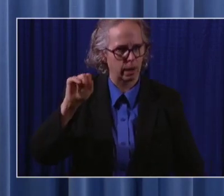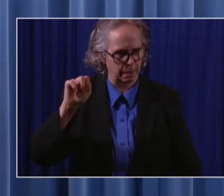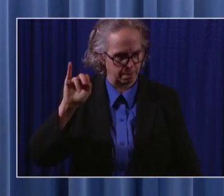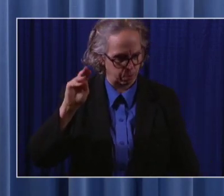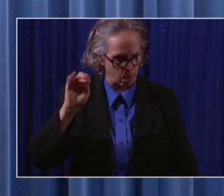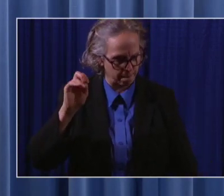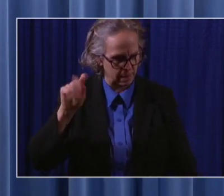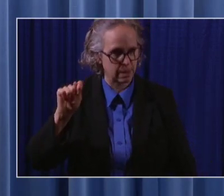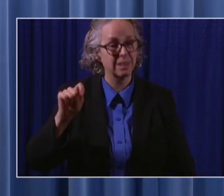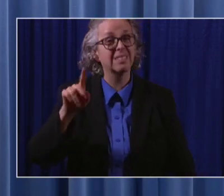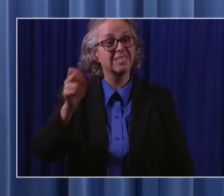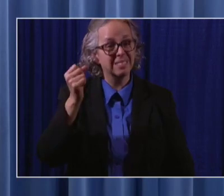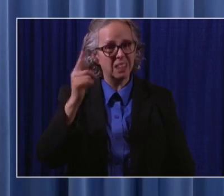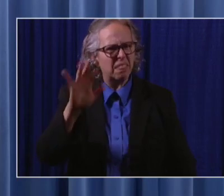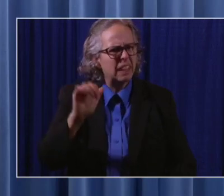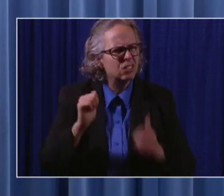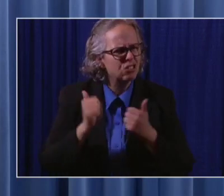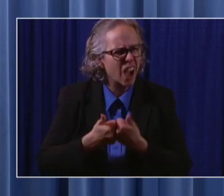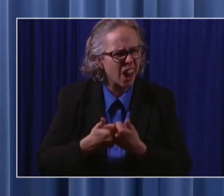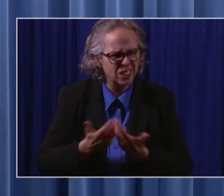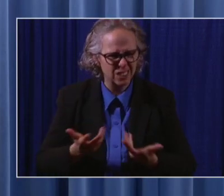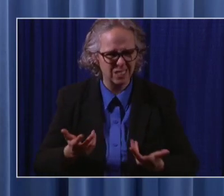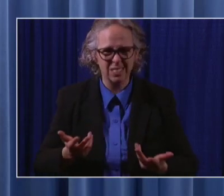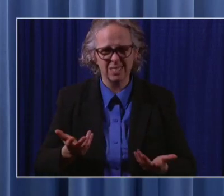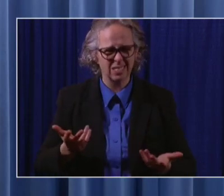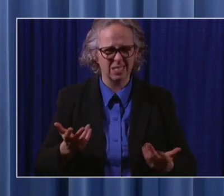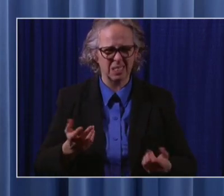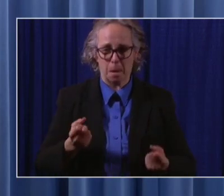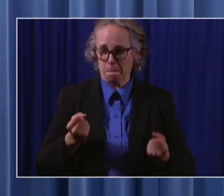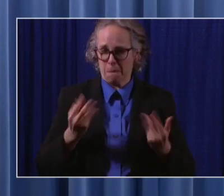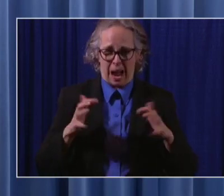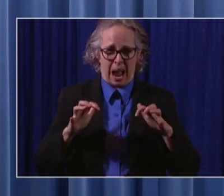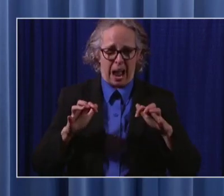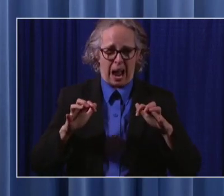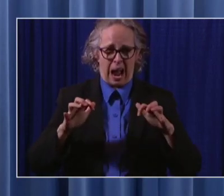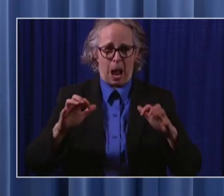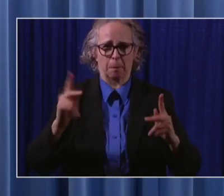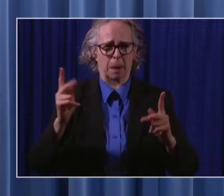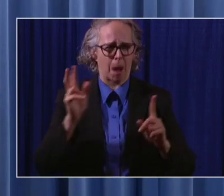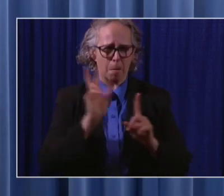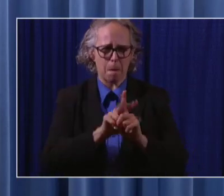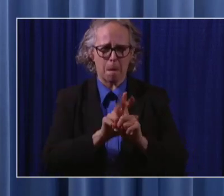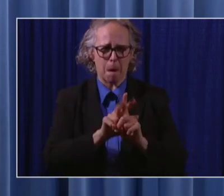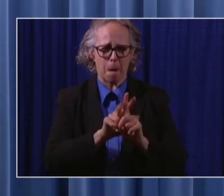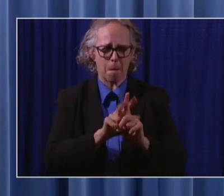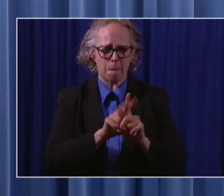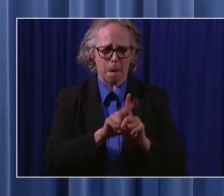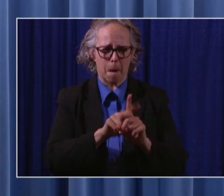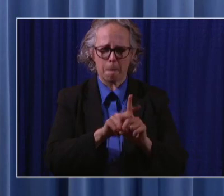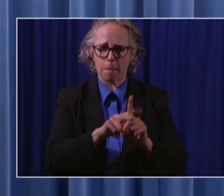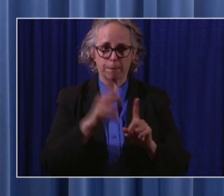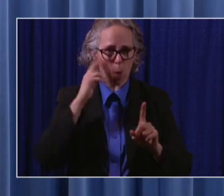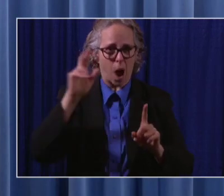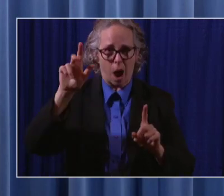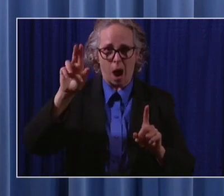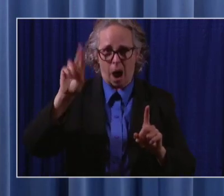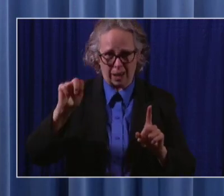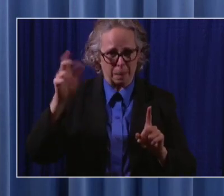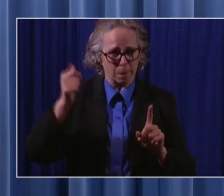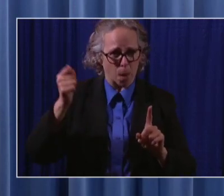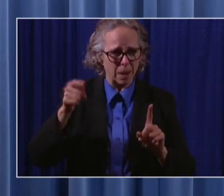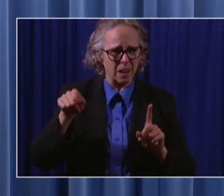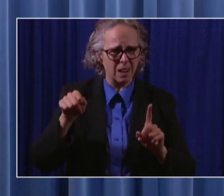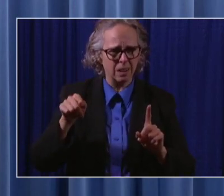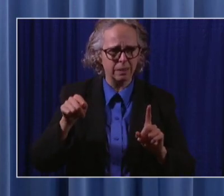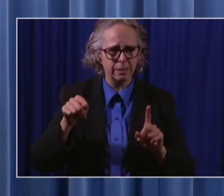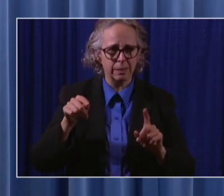besides the tremendous number of people who have been applying for unemployment, it's not just they apply and we give it to them. We can't legally